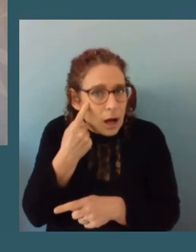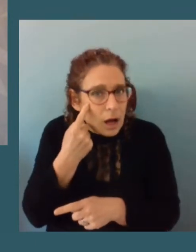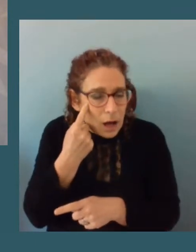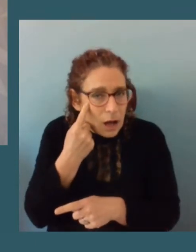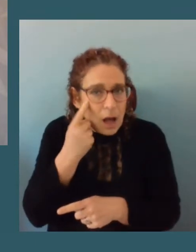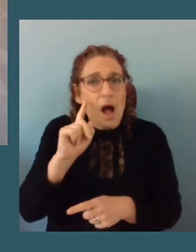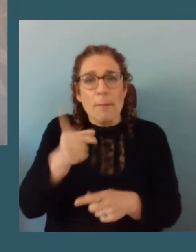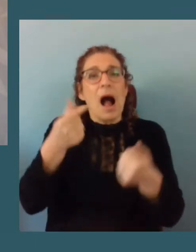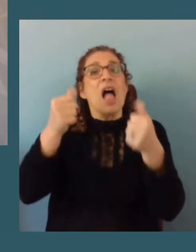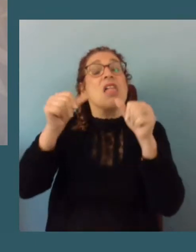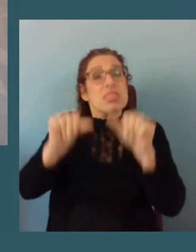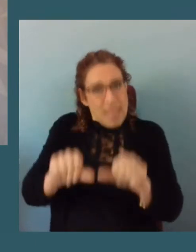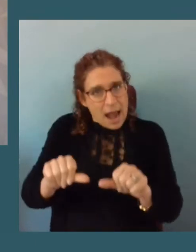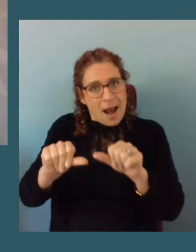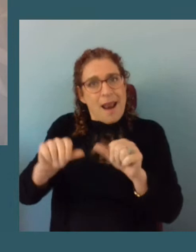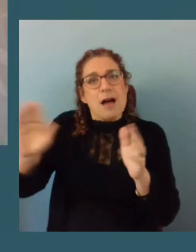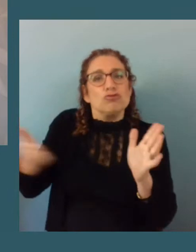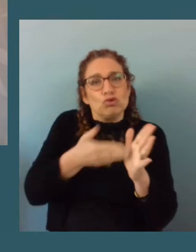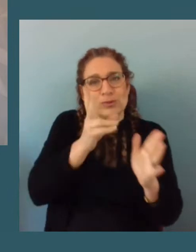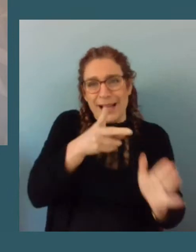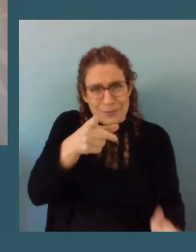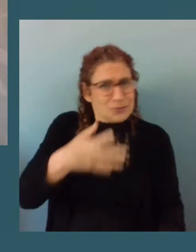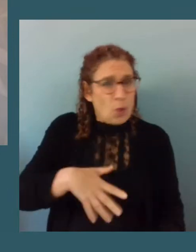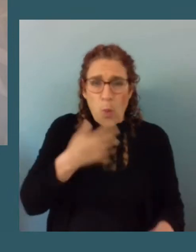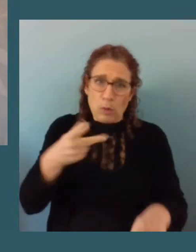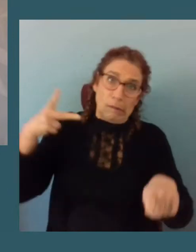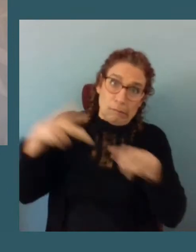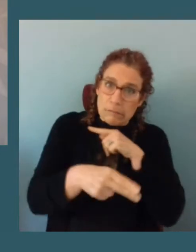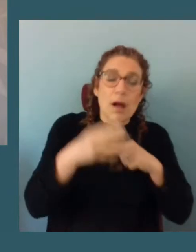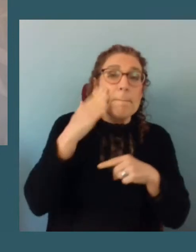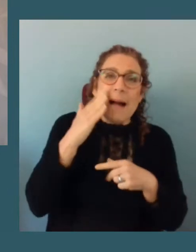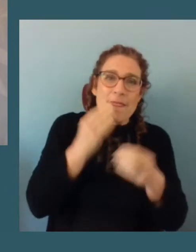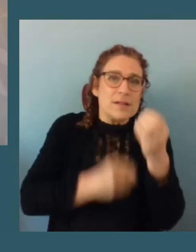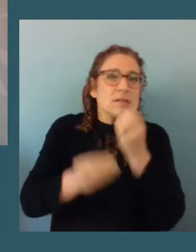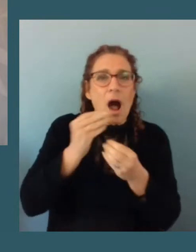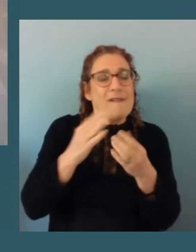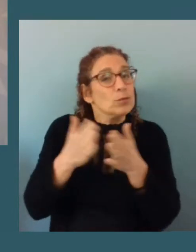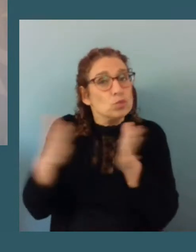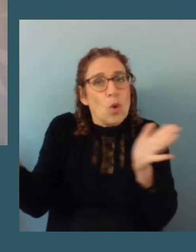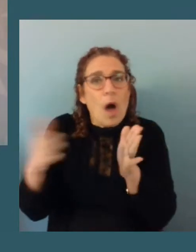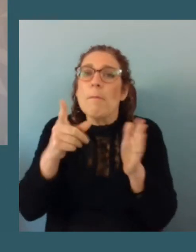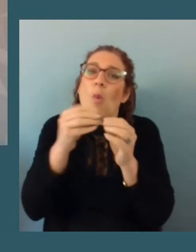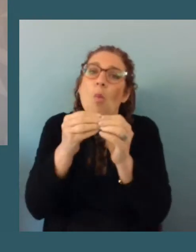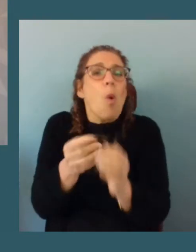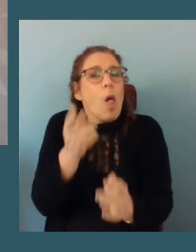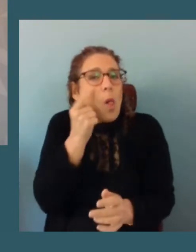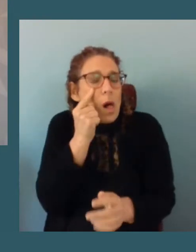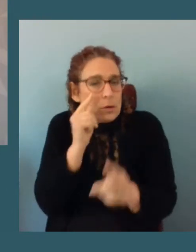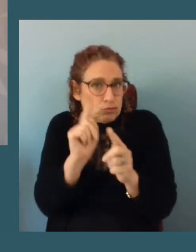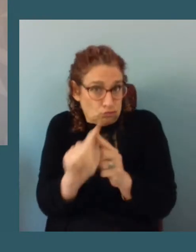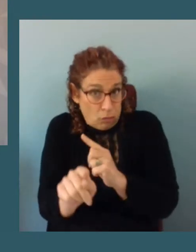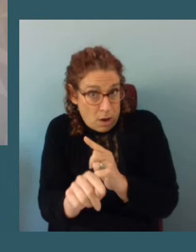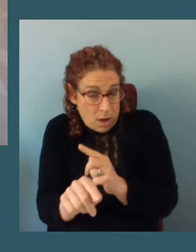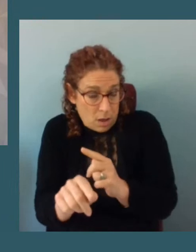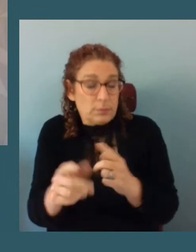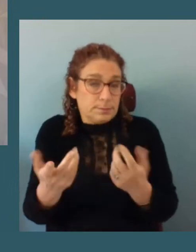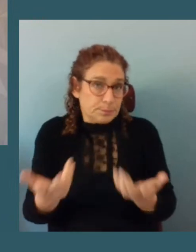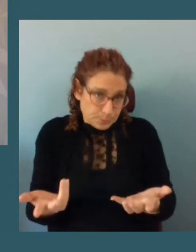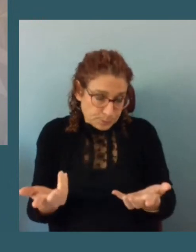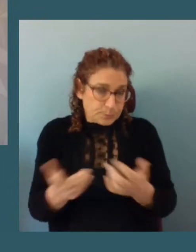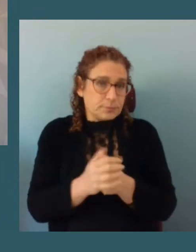restrict the mother's diet significantly, unnecessarily. So I think, yes, it can do, but I think generally